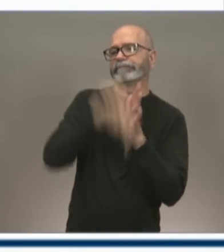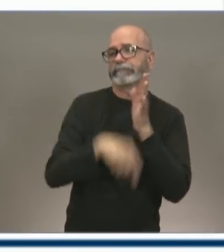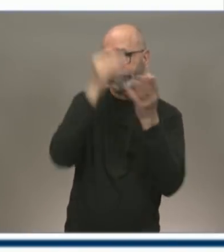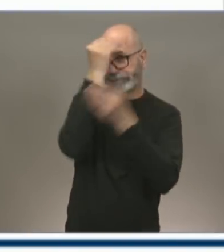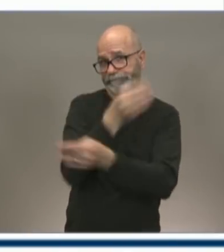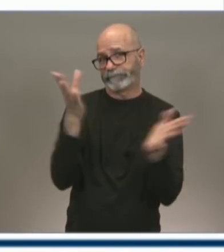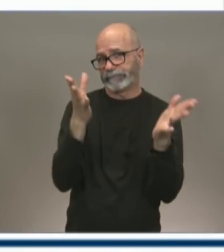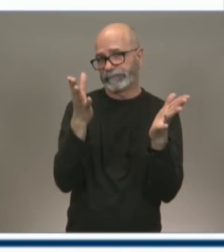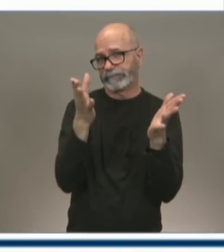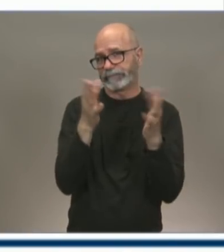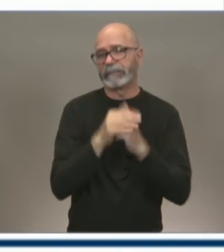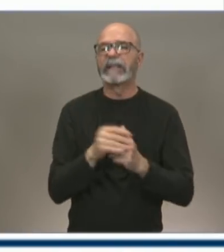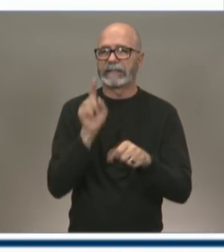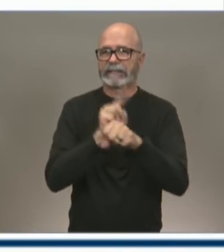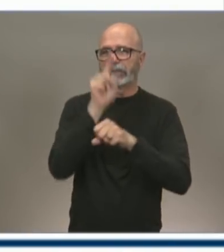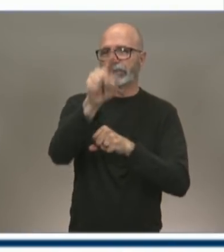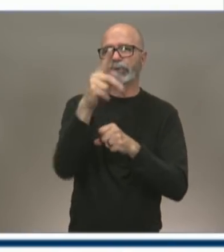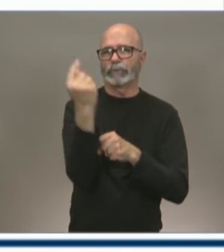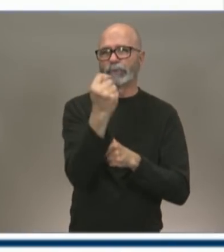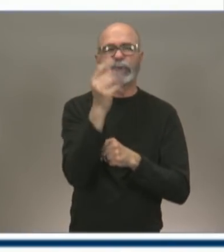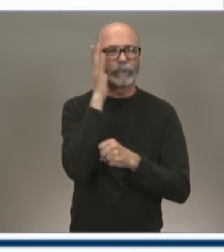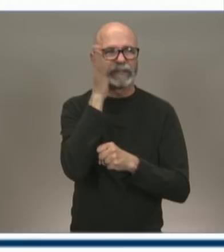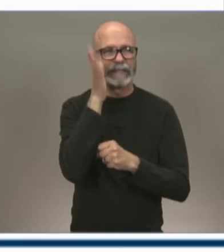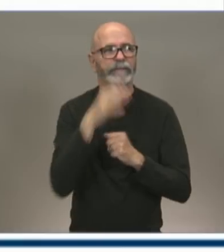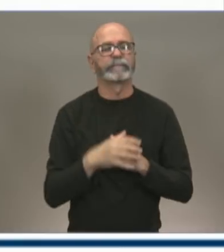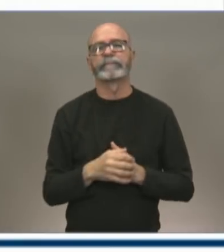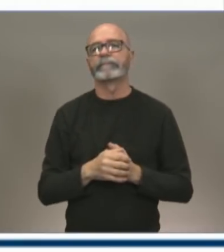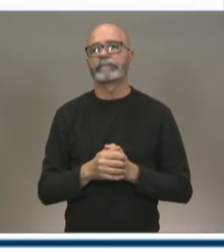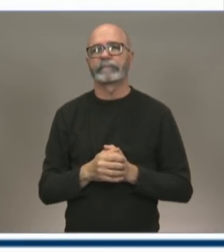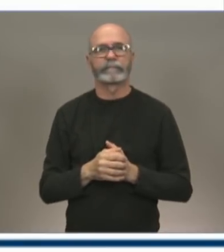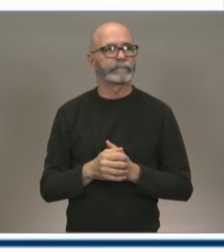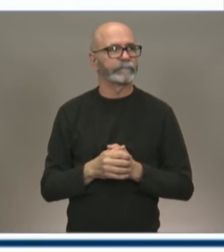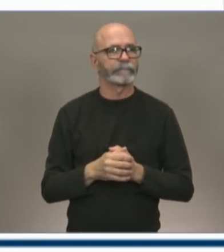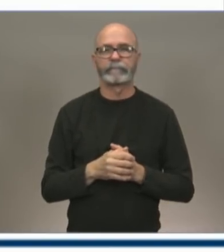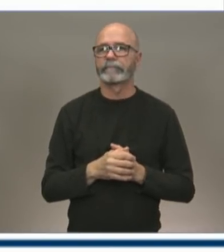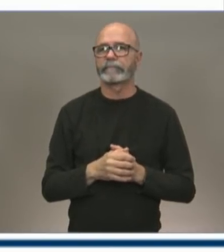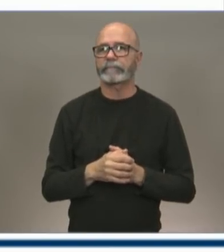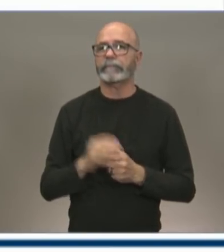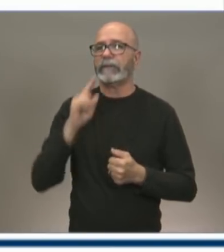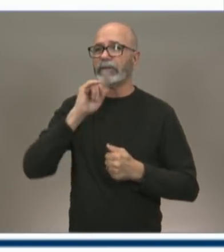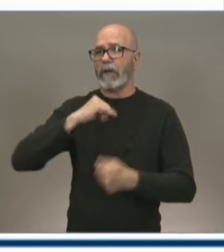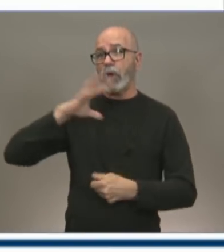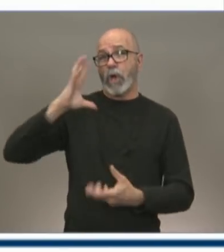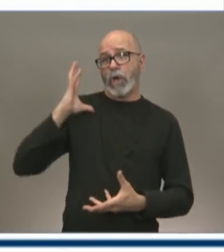Tuesday. As of today, however, I can share that to date we have administered